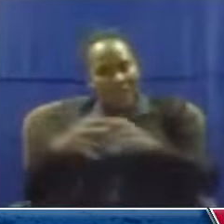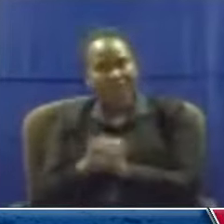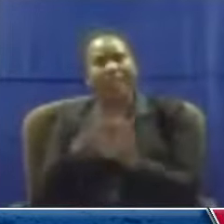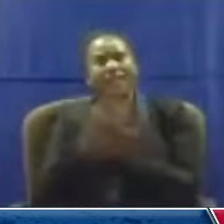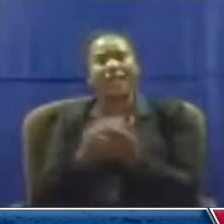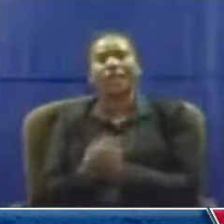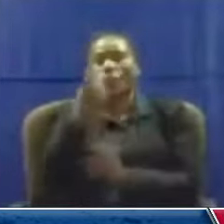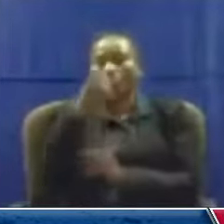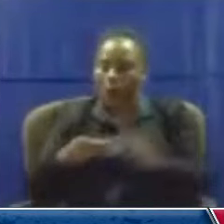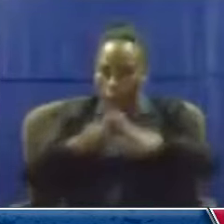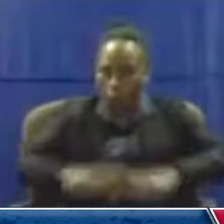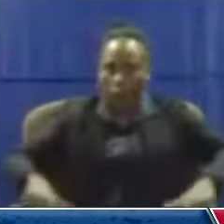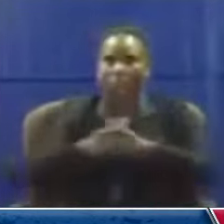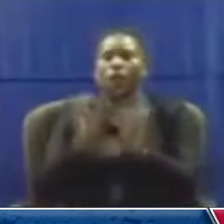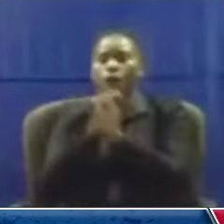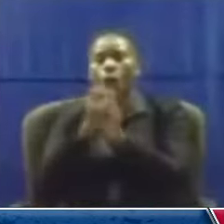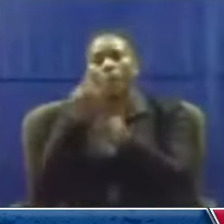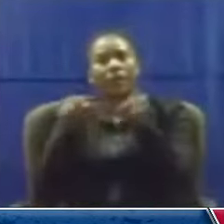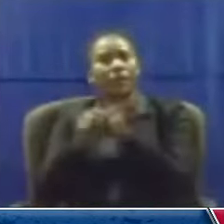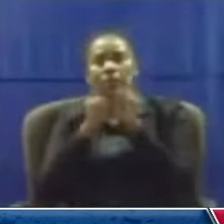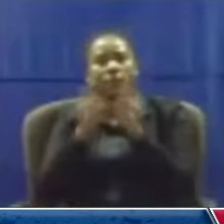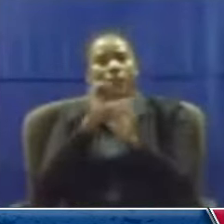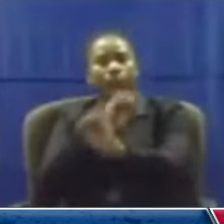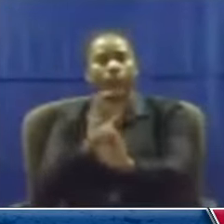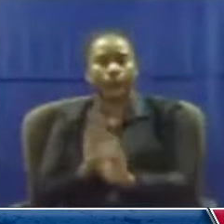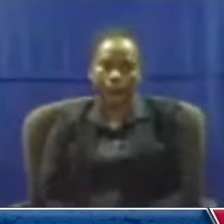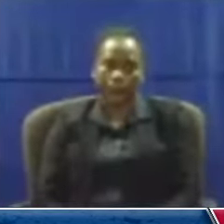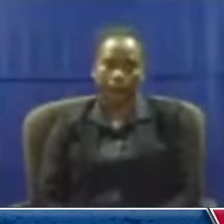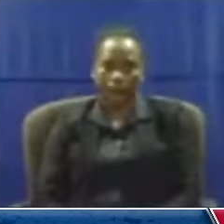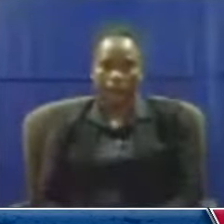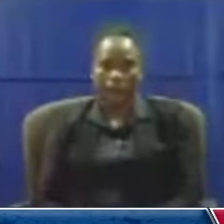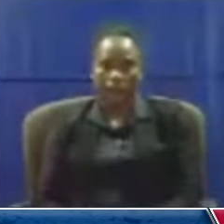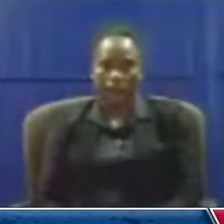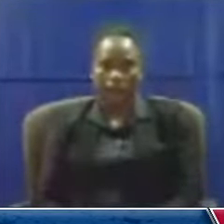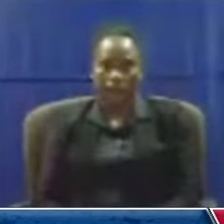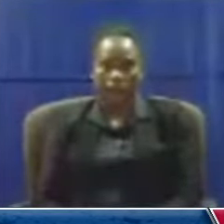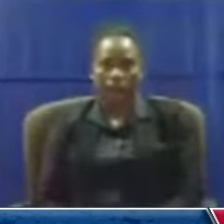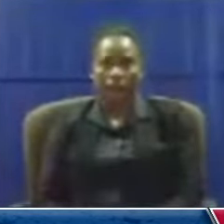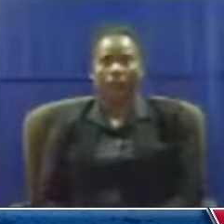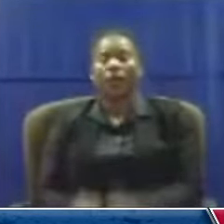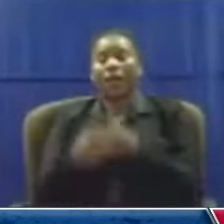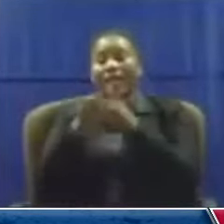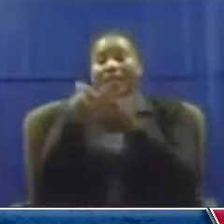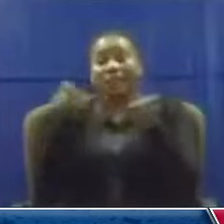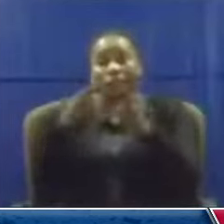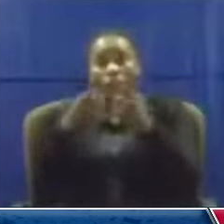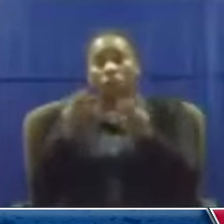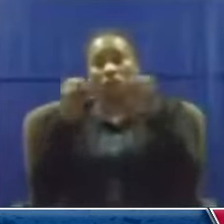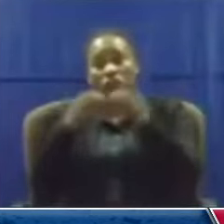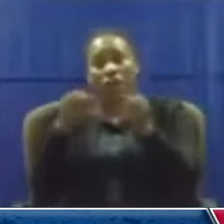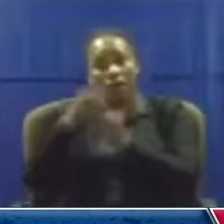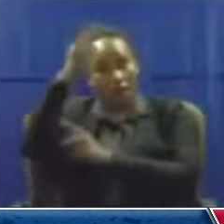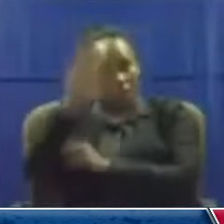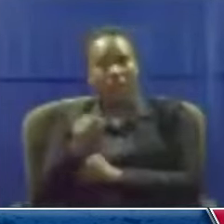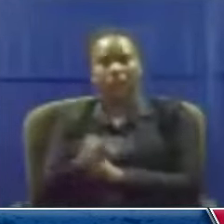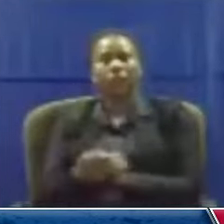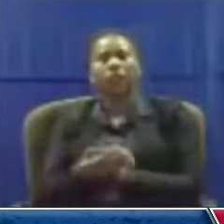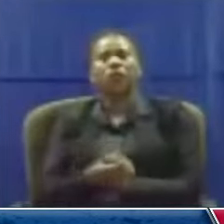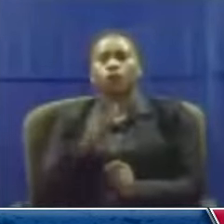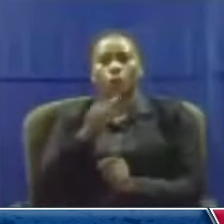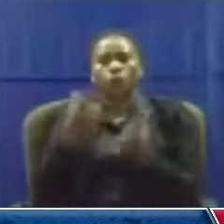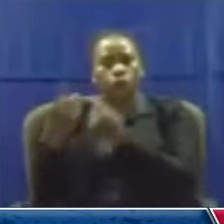one location, no one has seen it. If leaders from national government have been assigned there to deal with the crisis, they